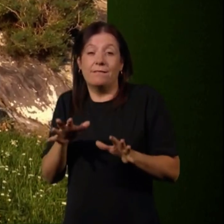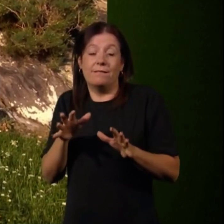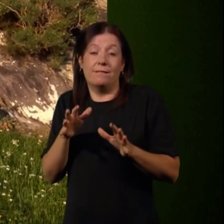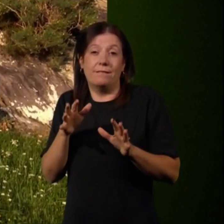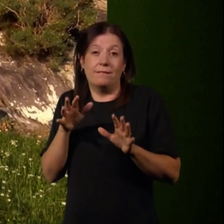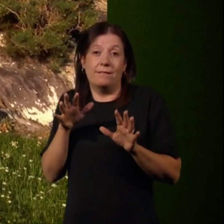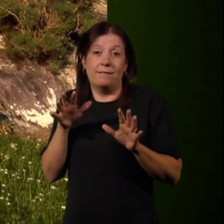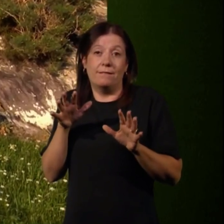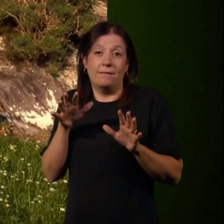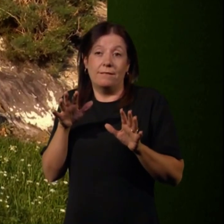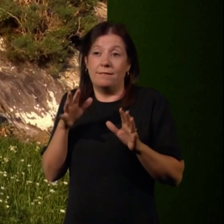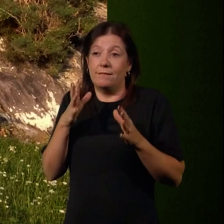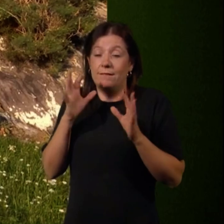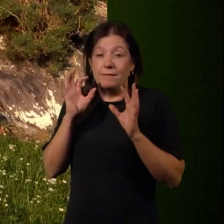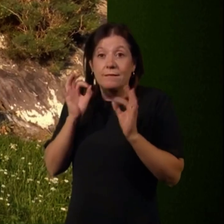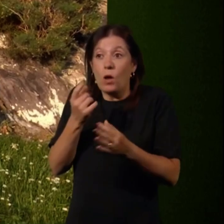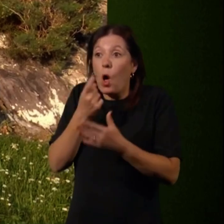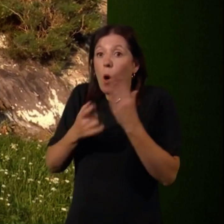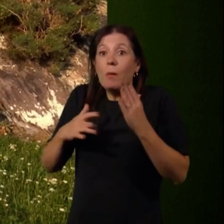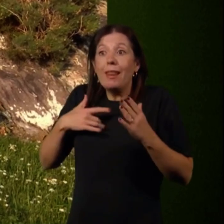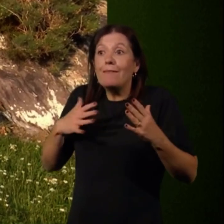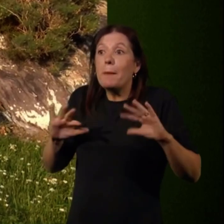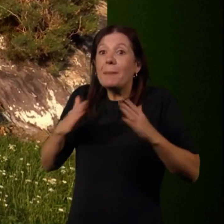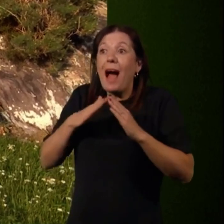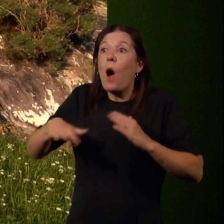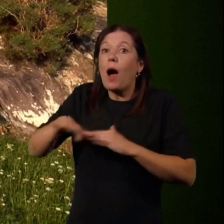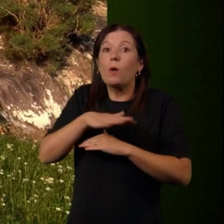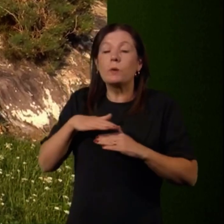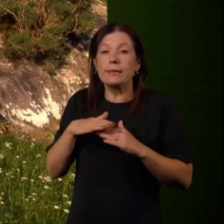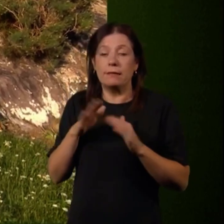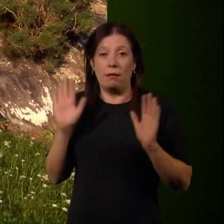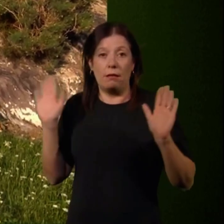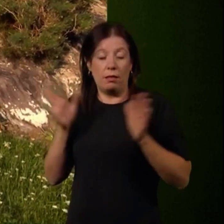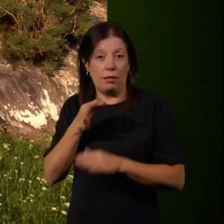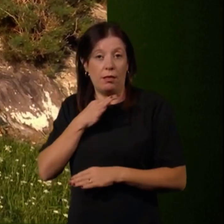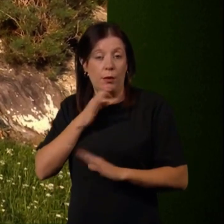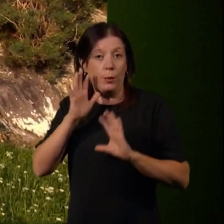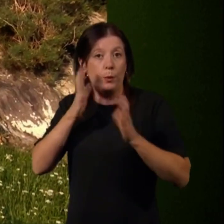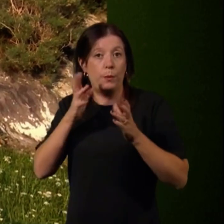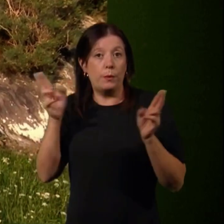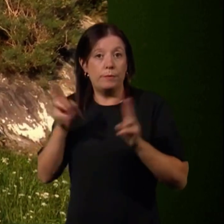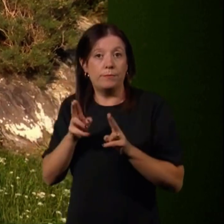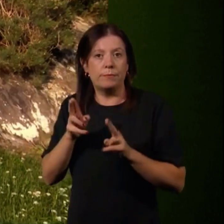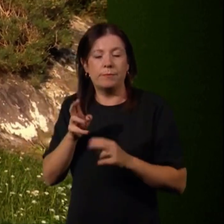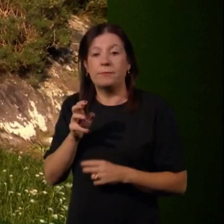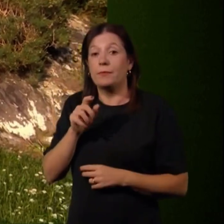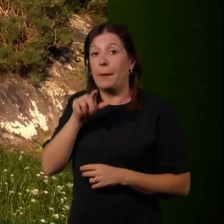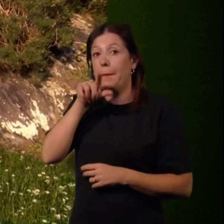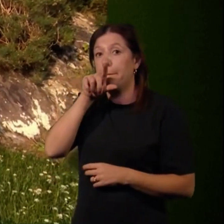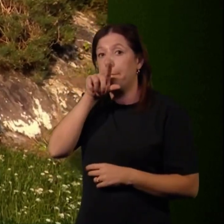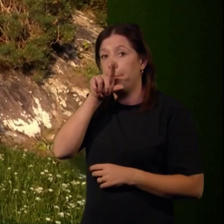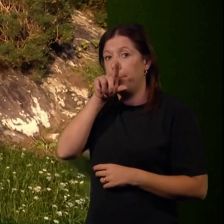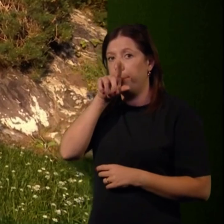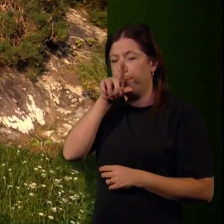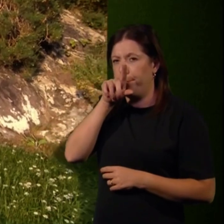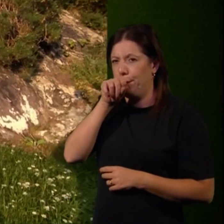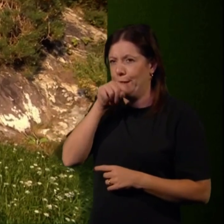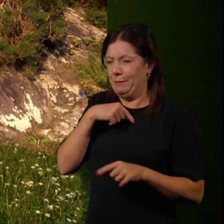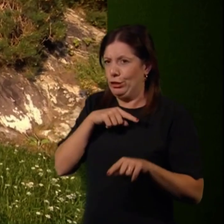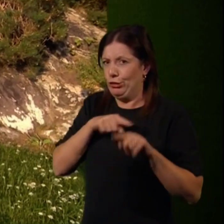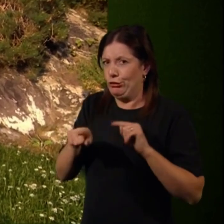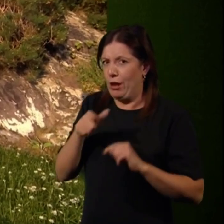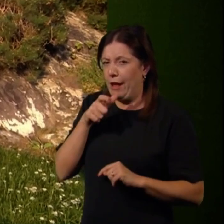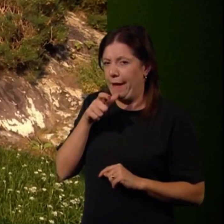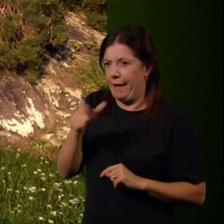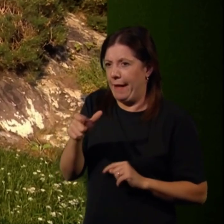threatened mountain specialists. Now, this is going to be a little bit of a challenge. The Welsh name for this bird, and I'm going to take a run up at it,